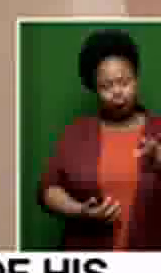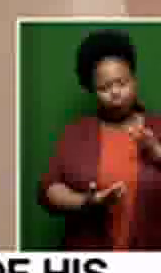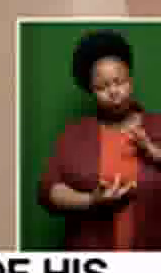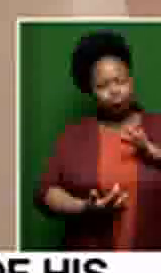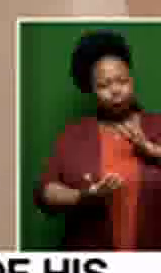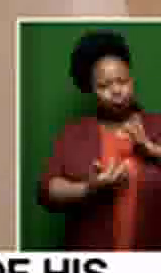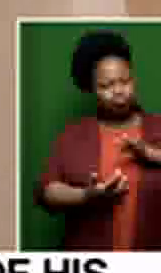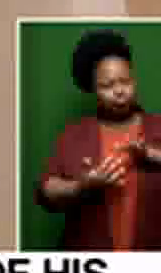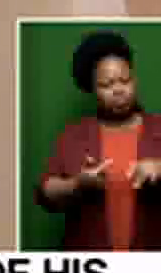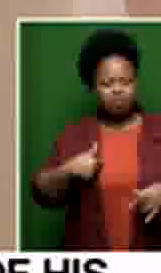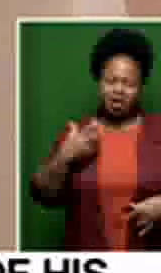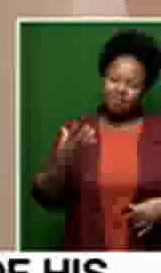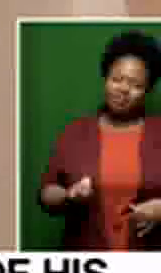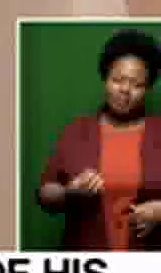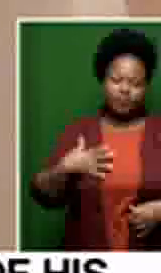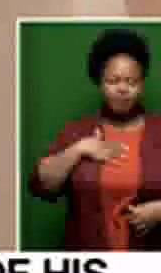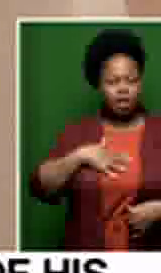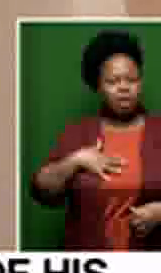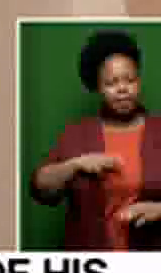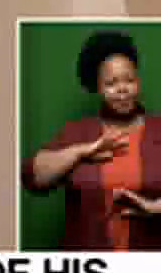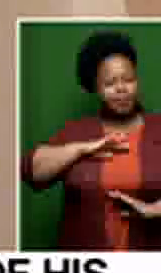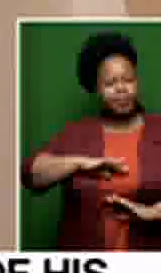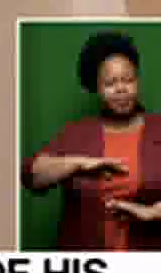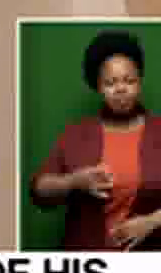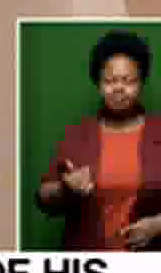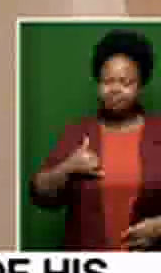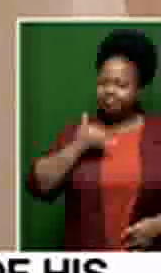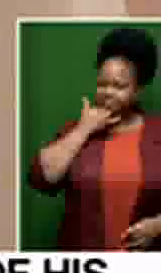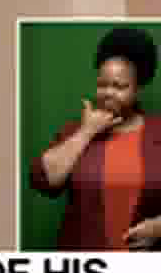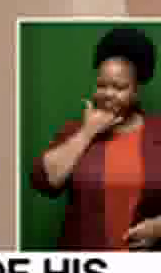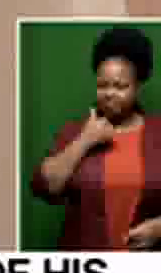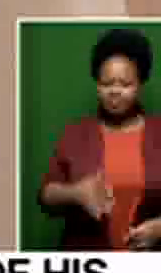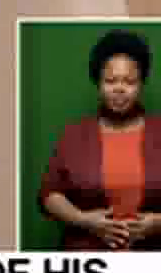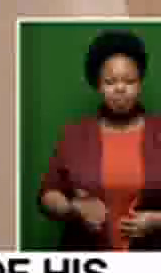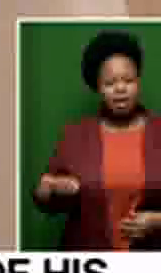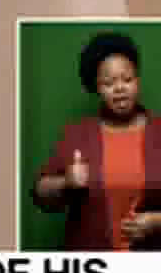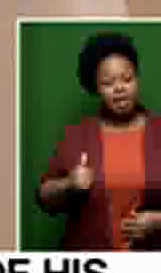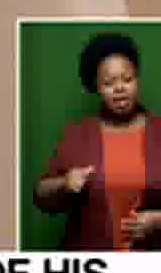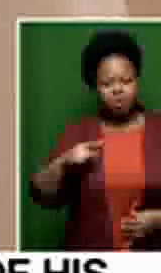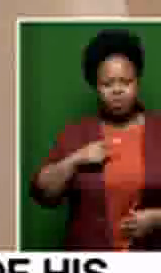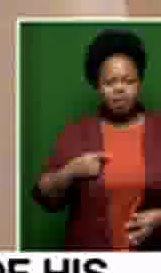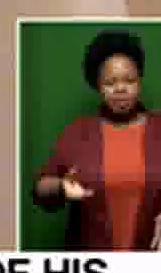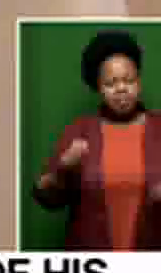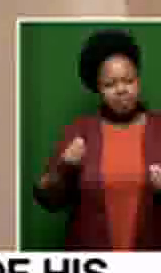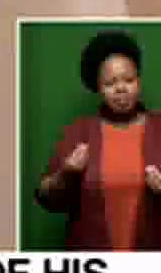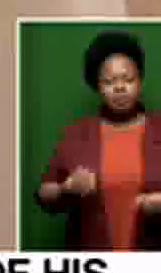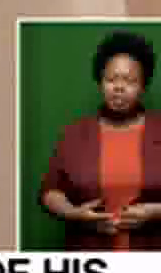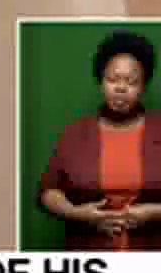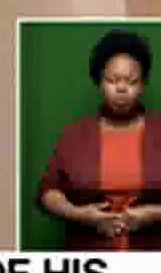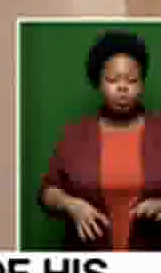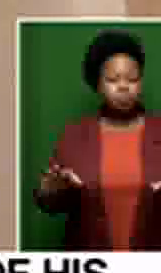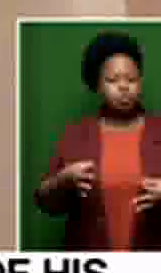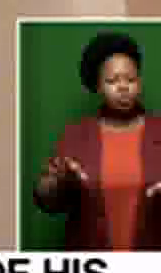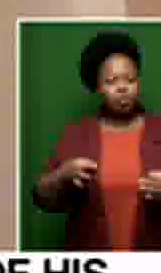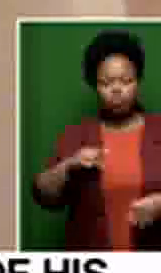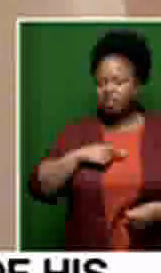you and just fulfills you. And I'm grateful and fortunate that I found an outlet like music, because even